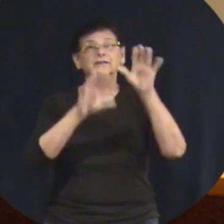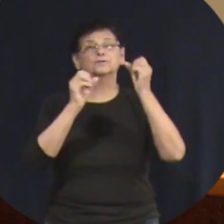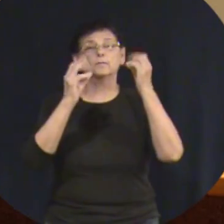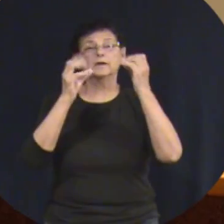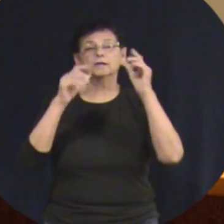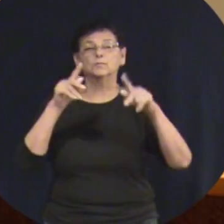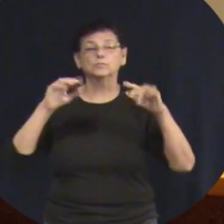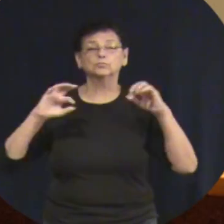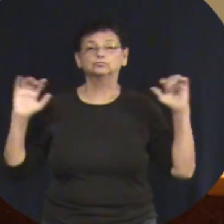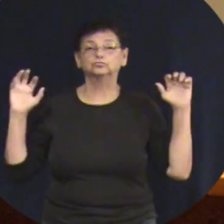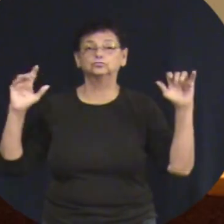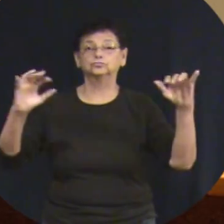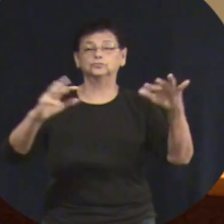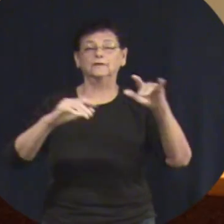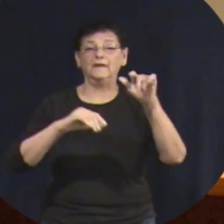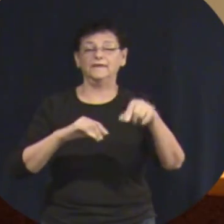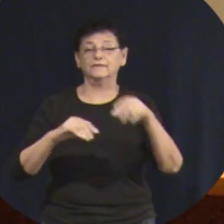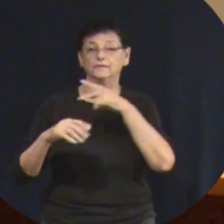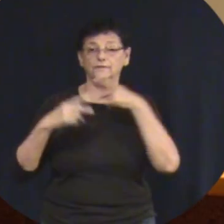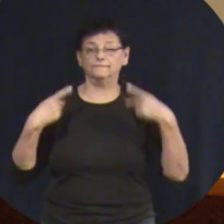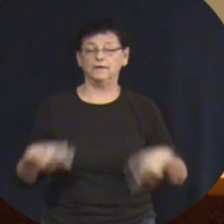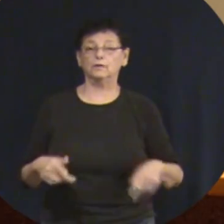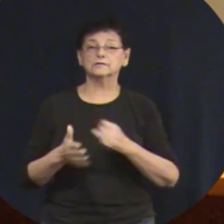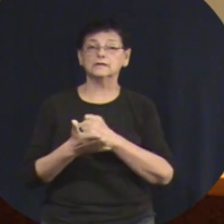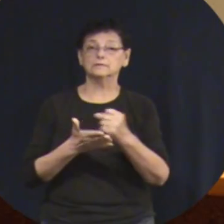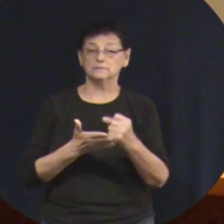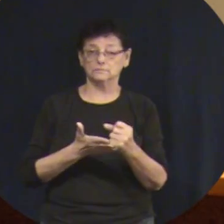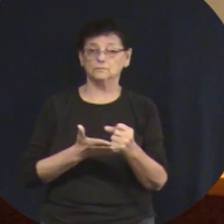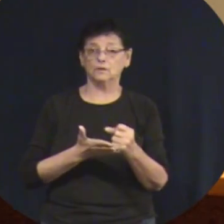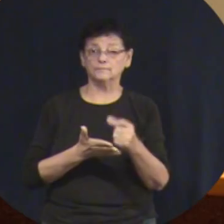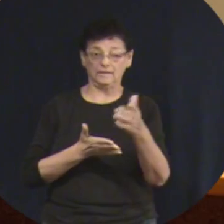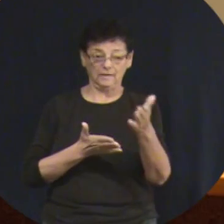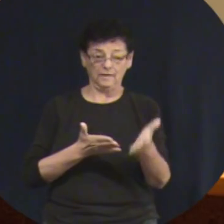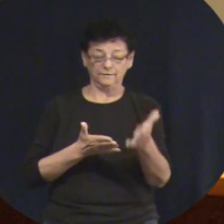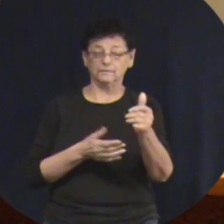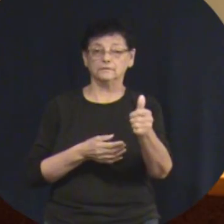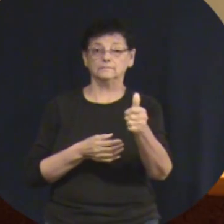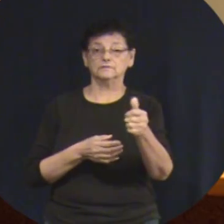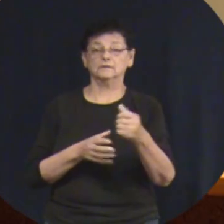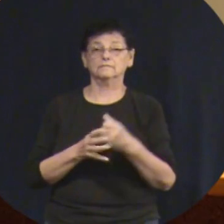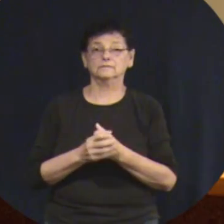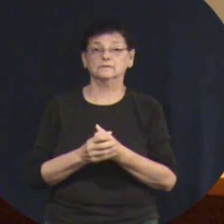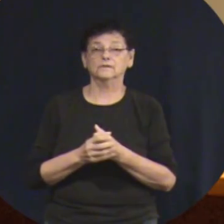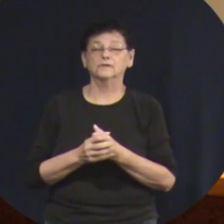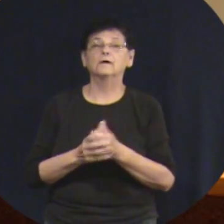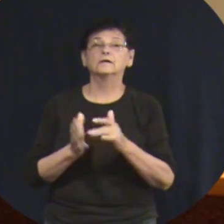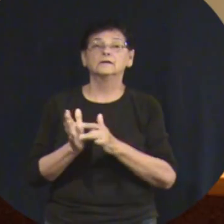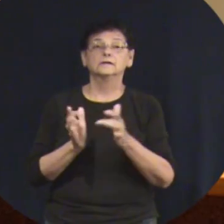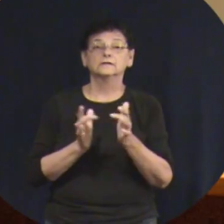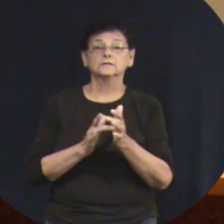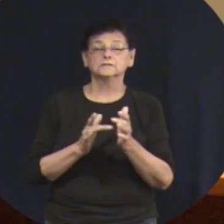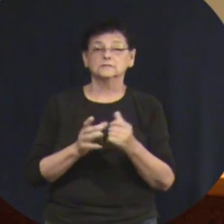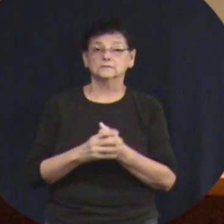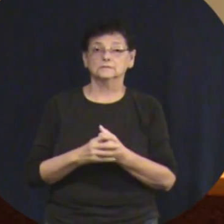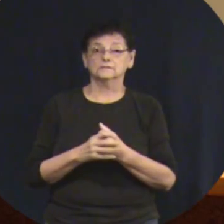so many people gathered, and there the Pharisees and the scribes there themselves, and